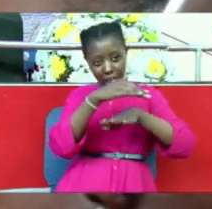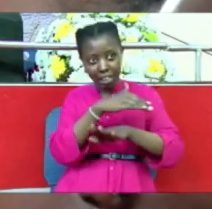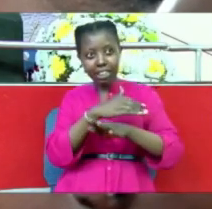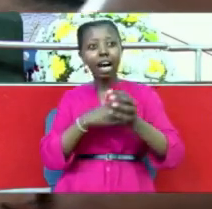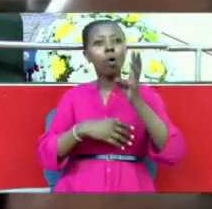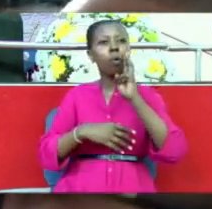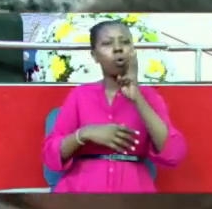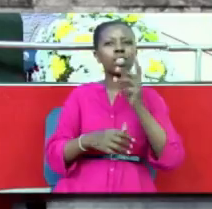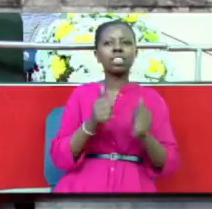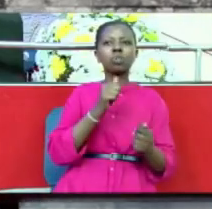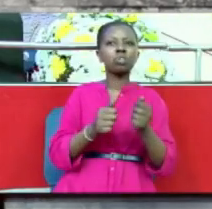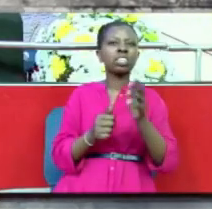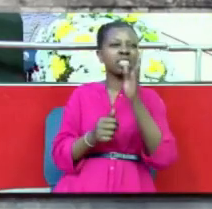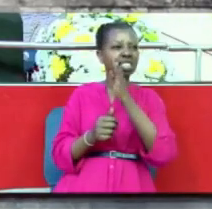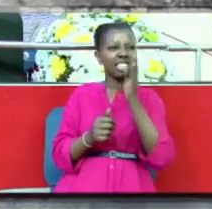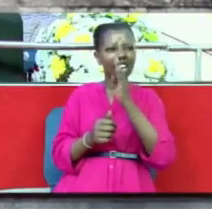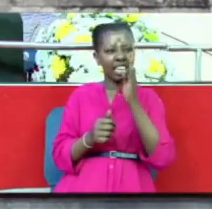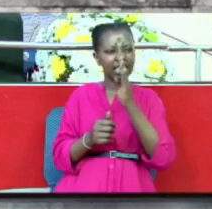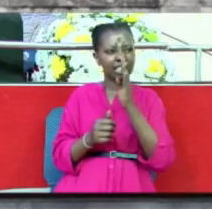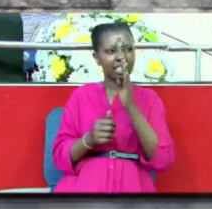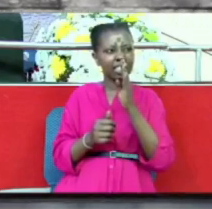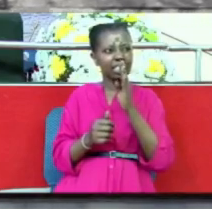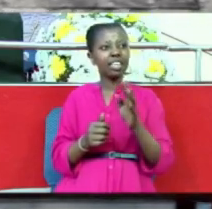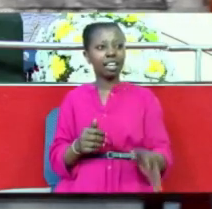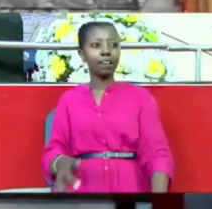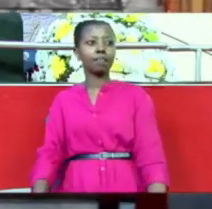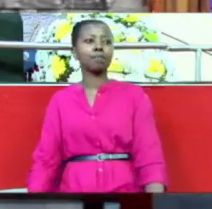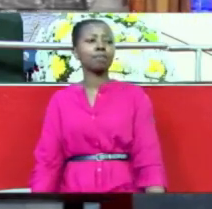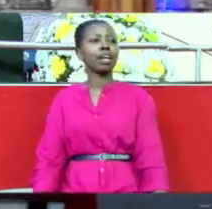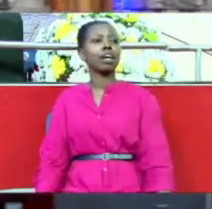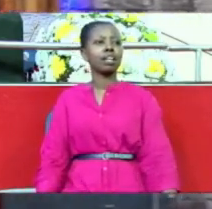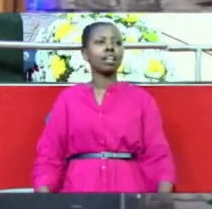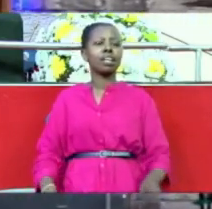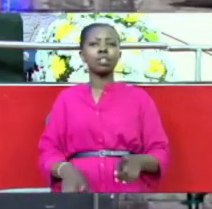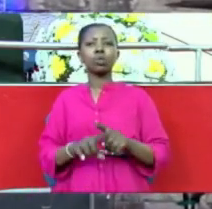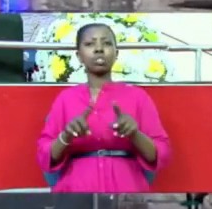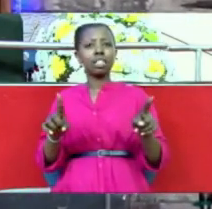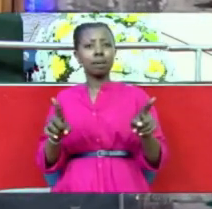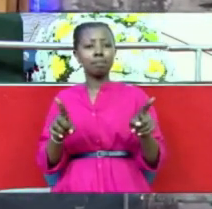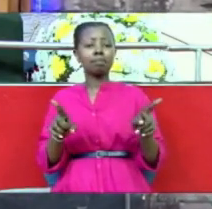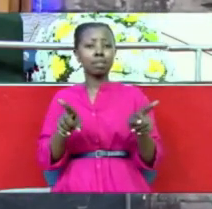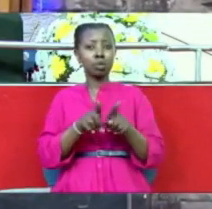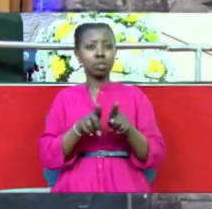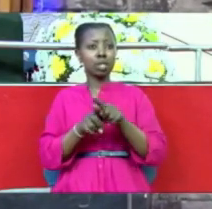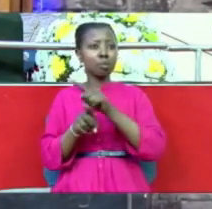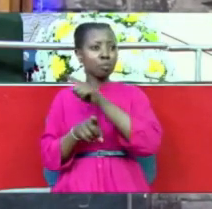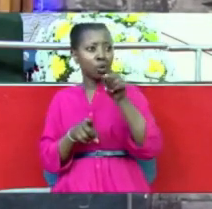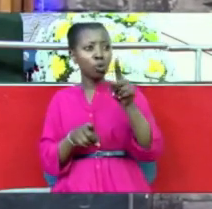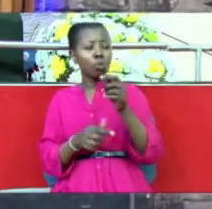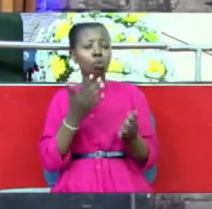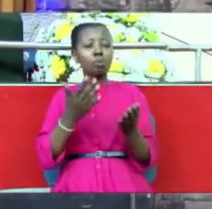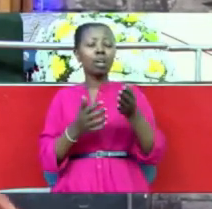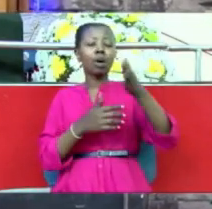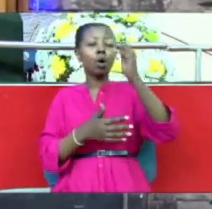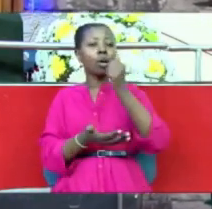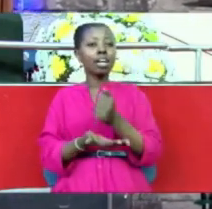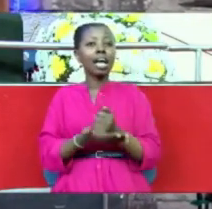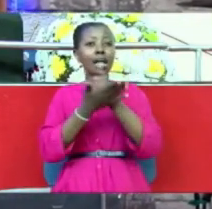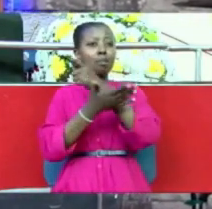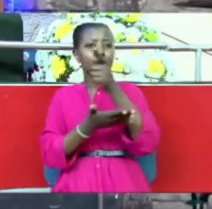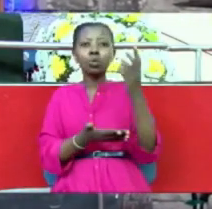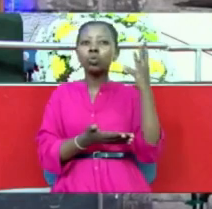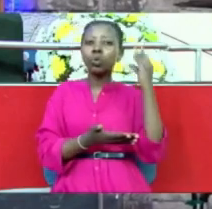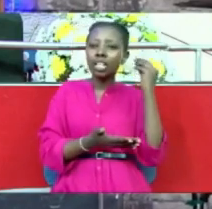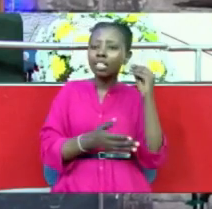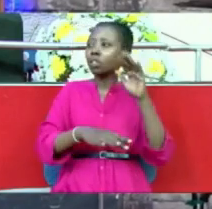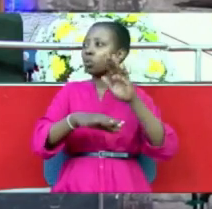May God help me. Mungu nisaidie. Aya, asante sana. Unajua ukiangalia pale